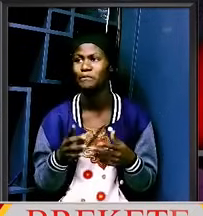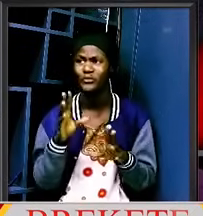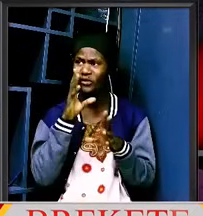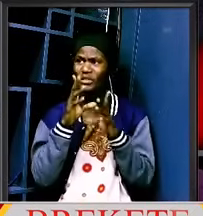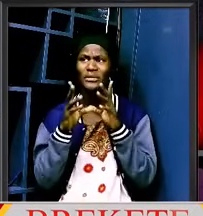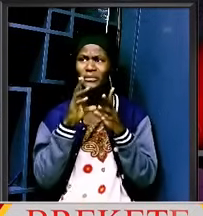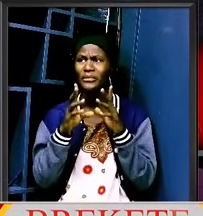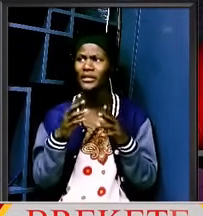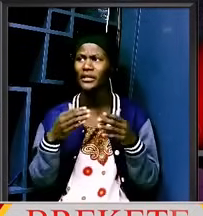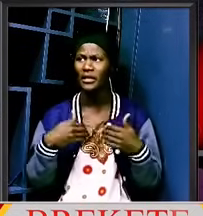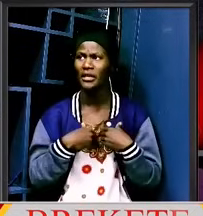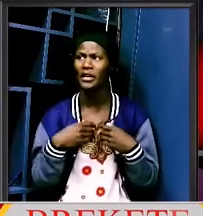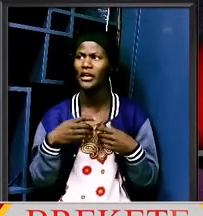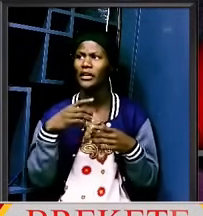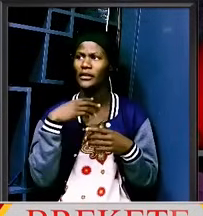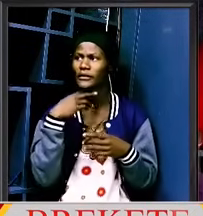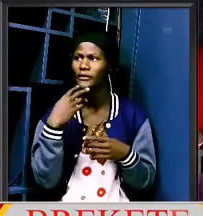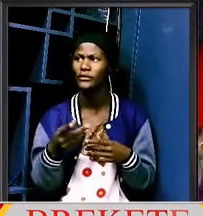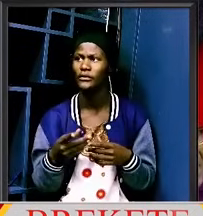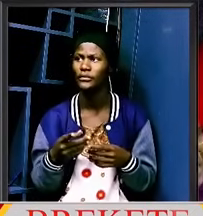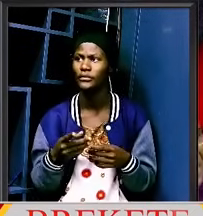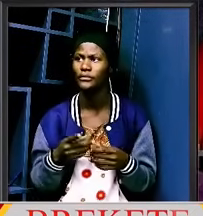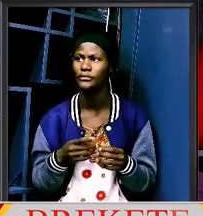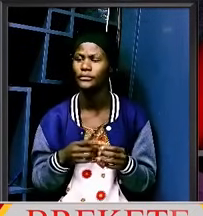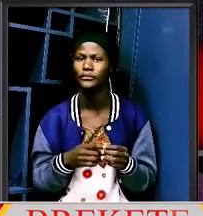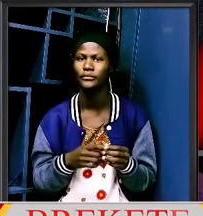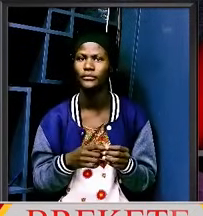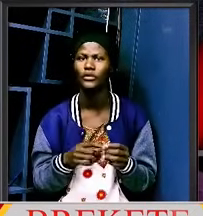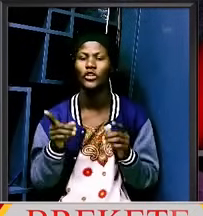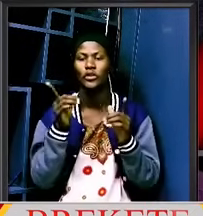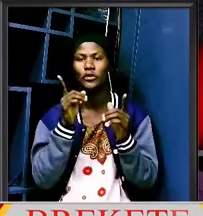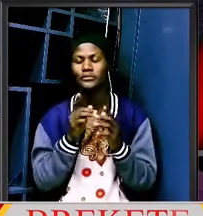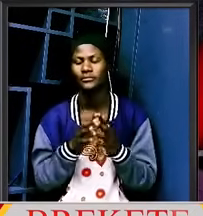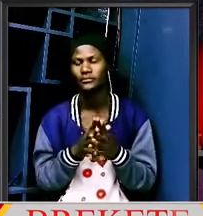never talk. I'm and Dave, never hear. Talk. Talk. Yes.